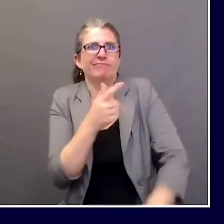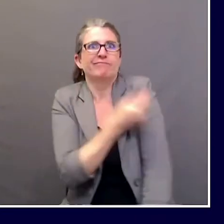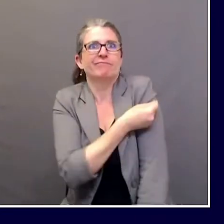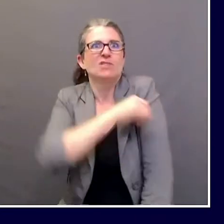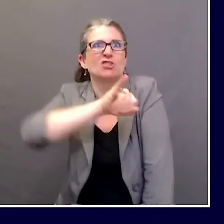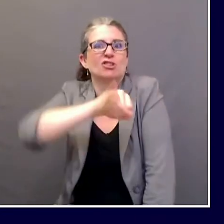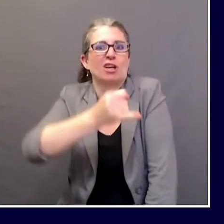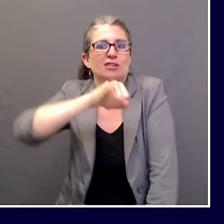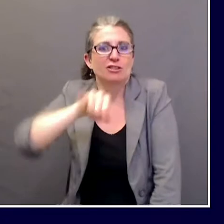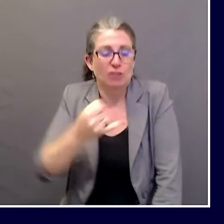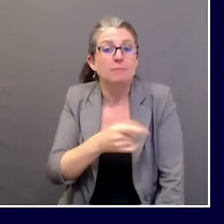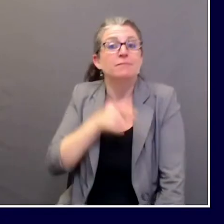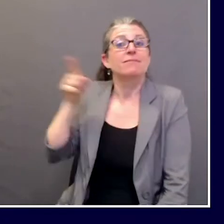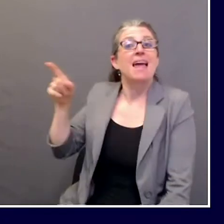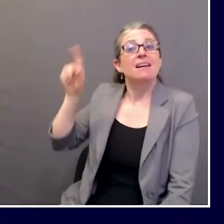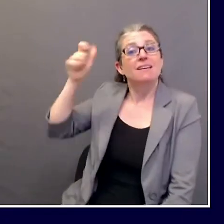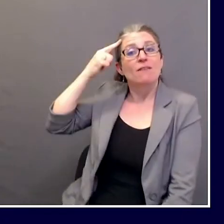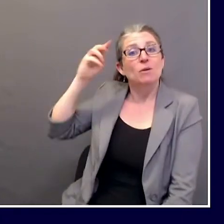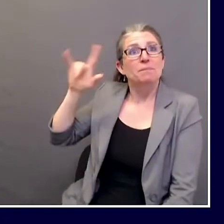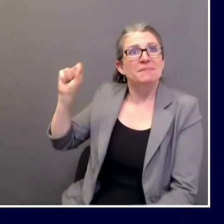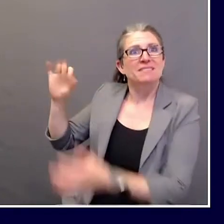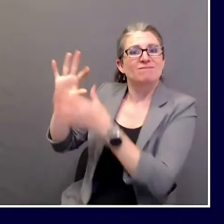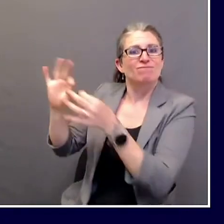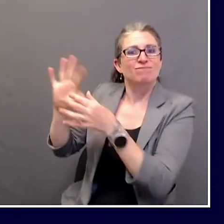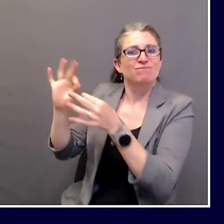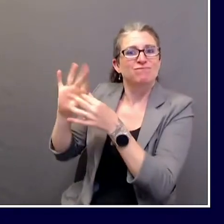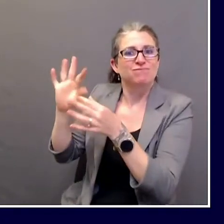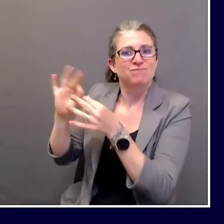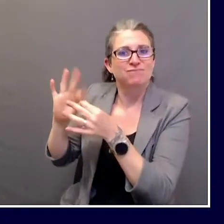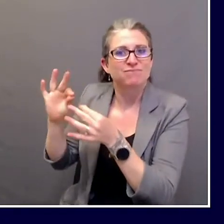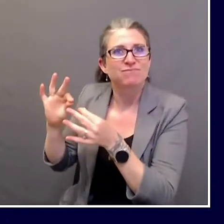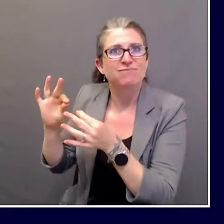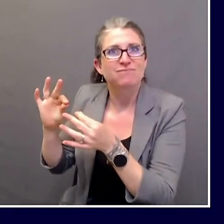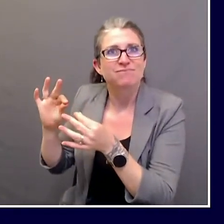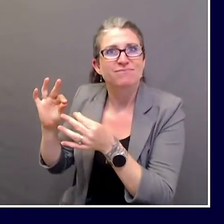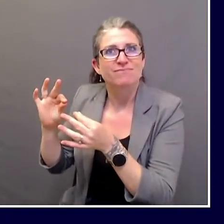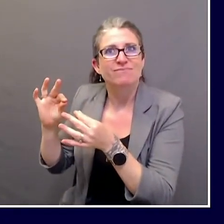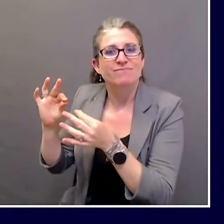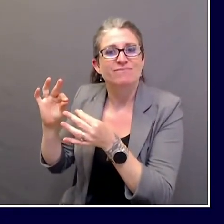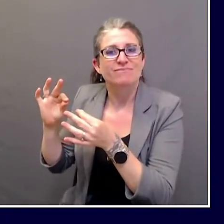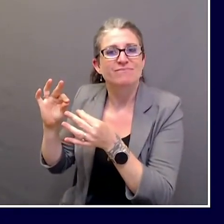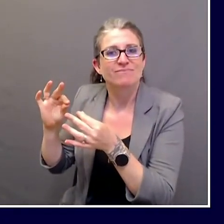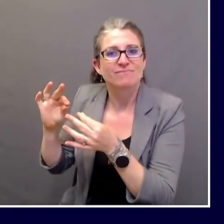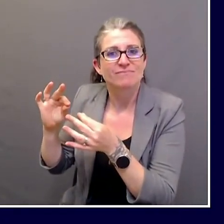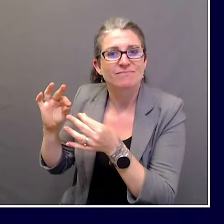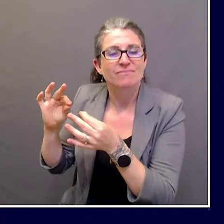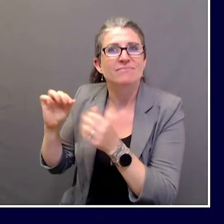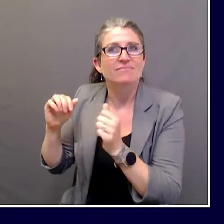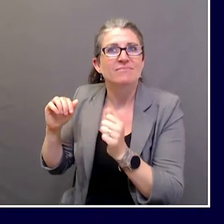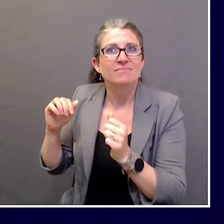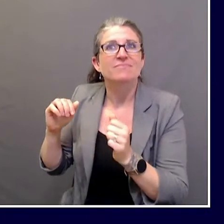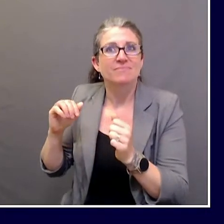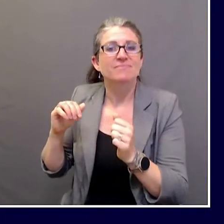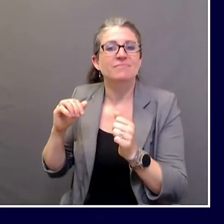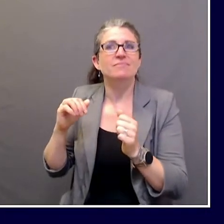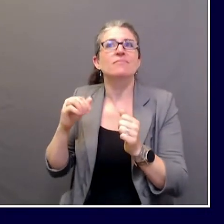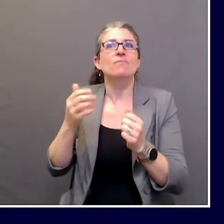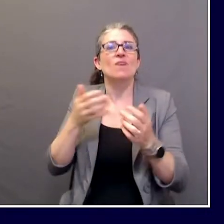take questions from our colleagues in the media. And I begin my portion of the update on another sad